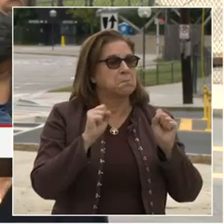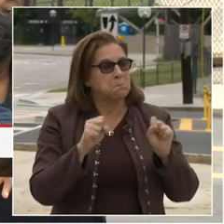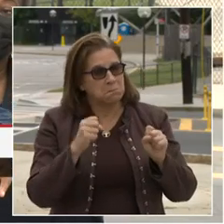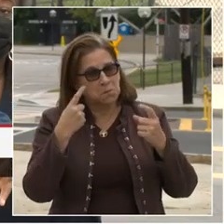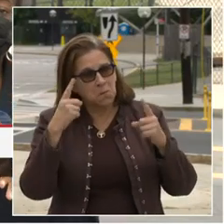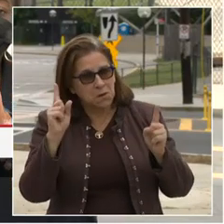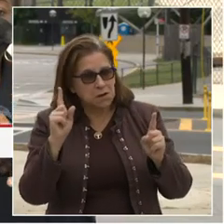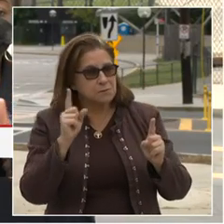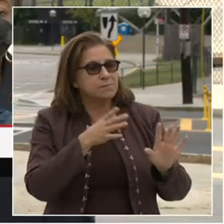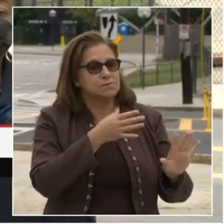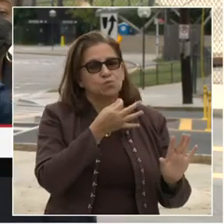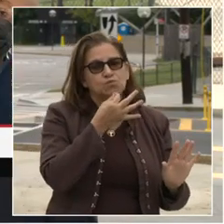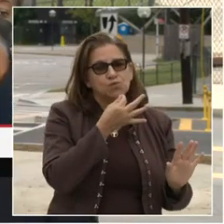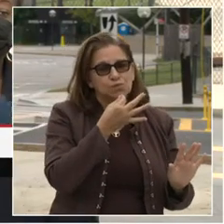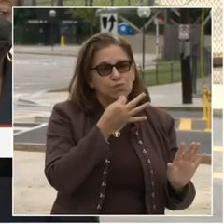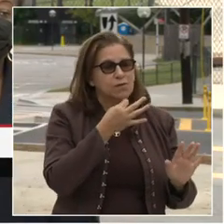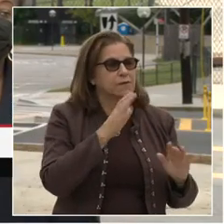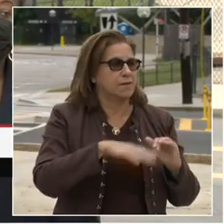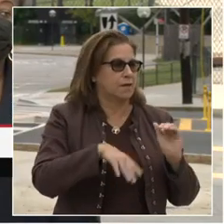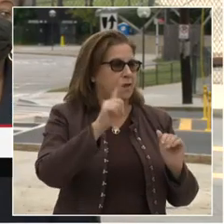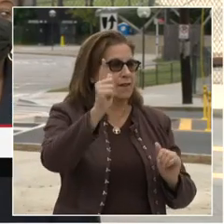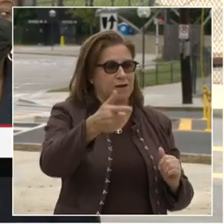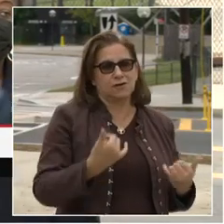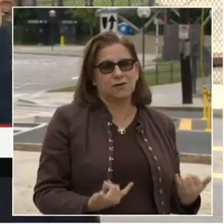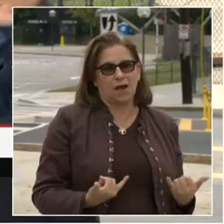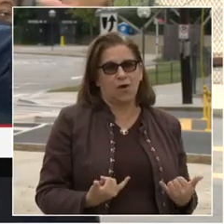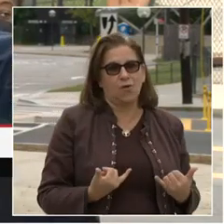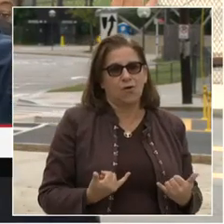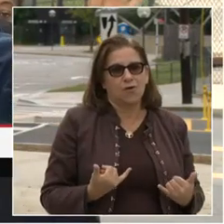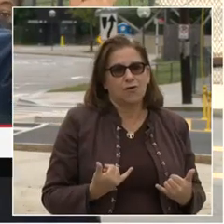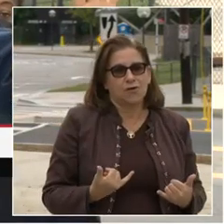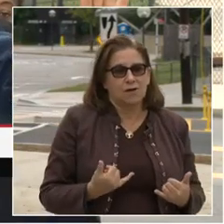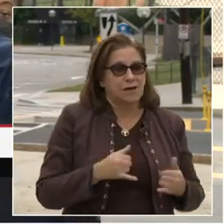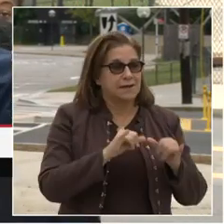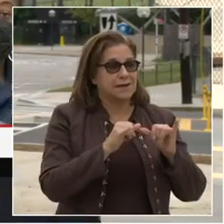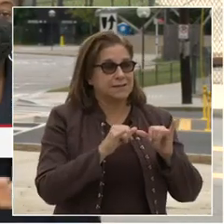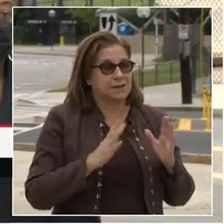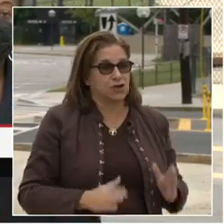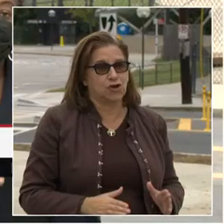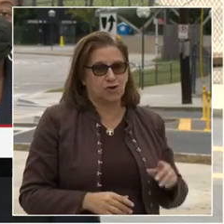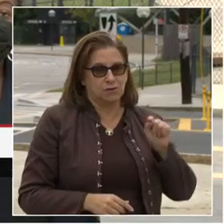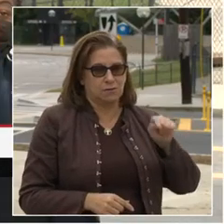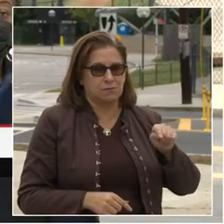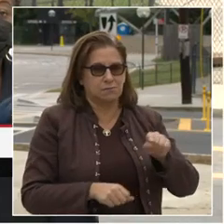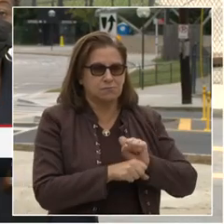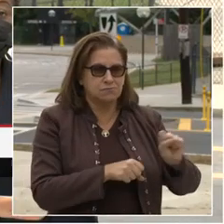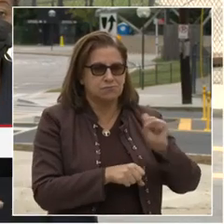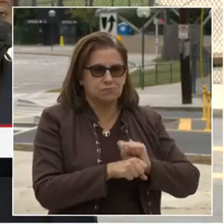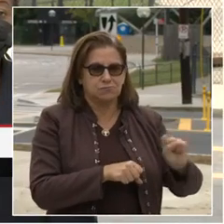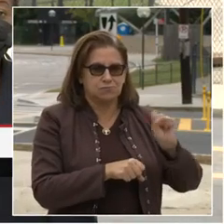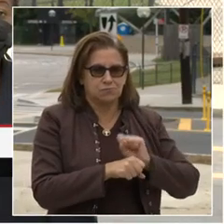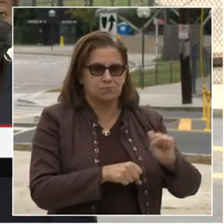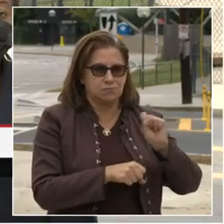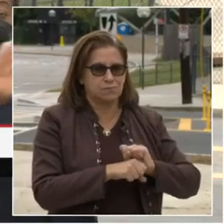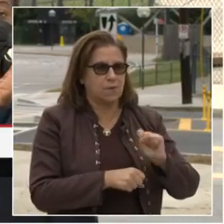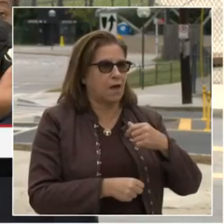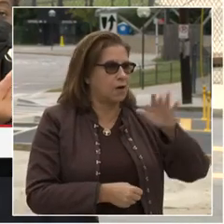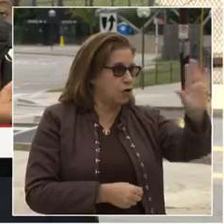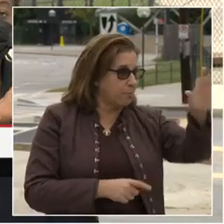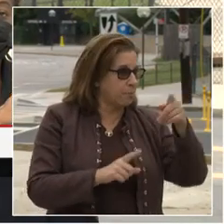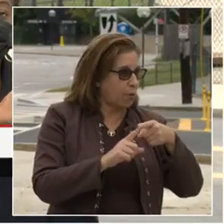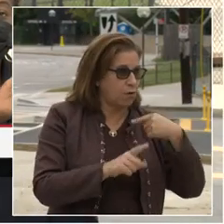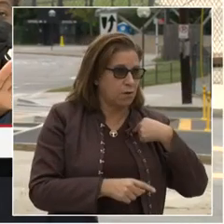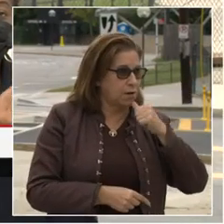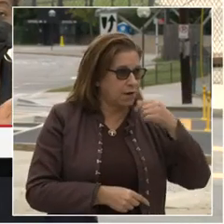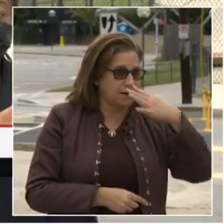sooner rather than later. And so the professional engineers, and this is not to the earlier point to say that there aren't great,